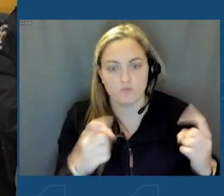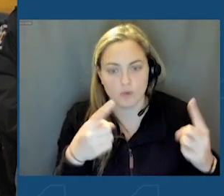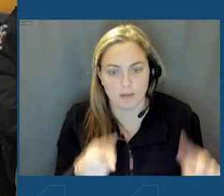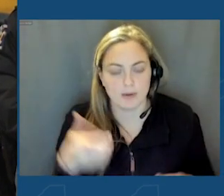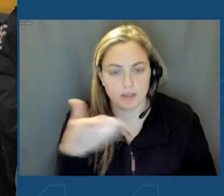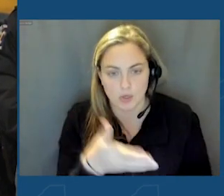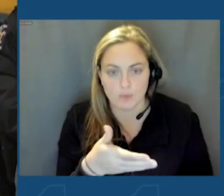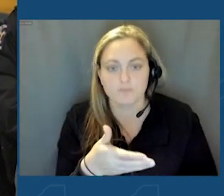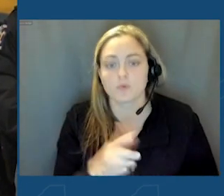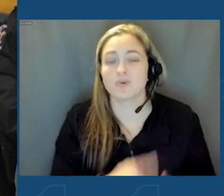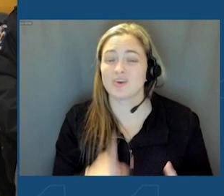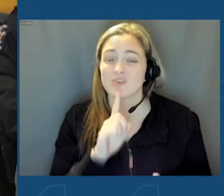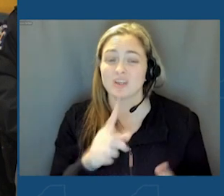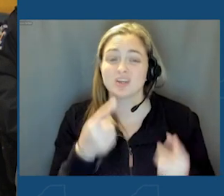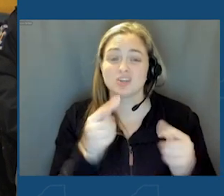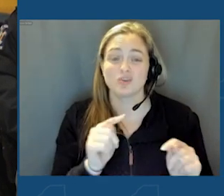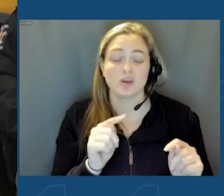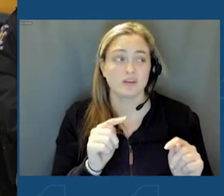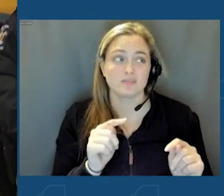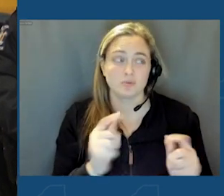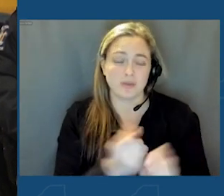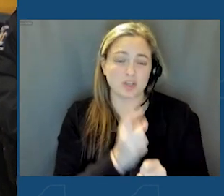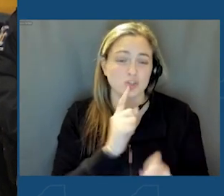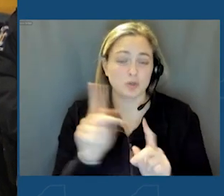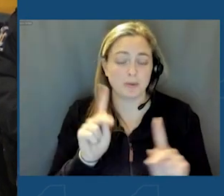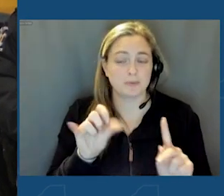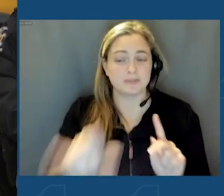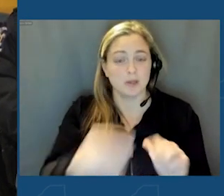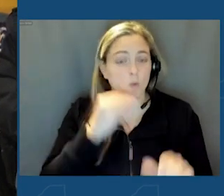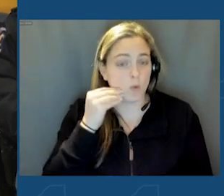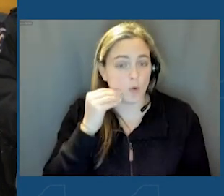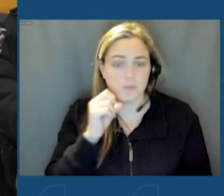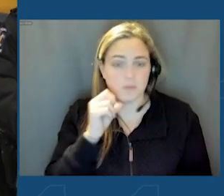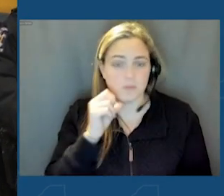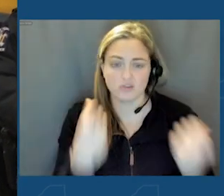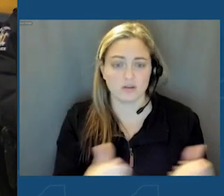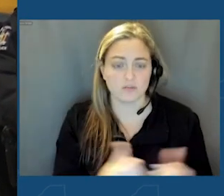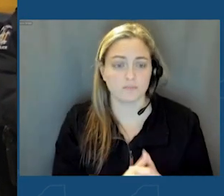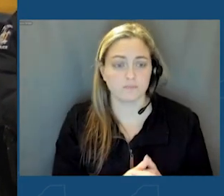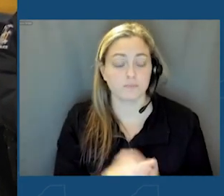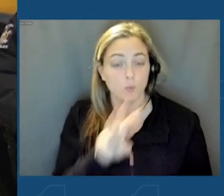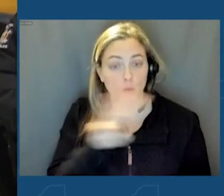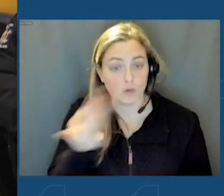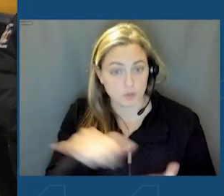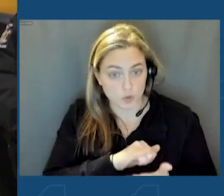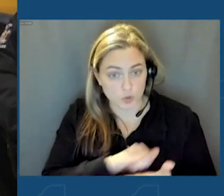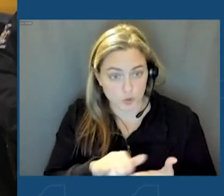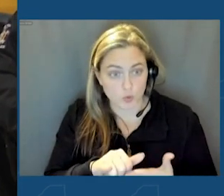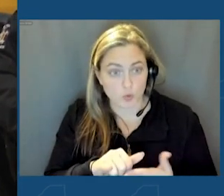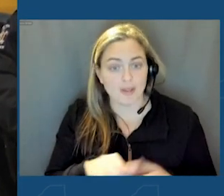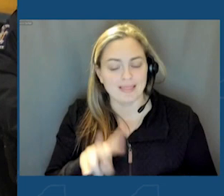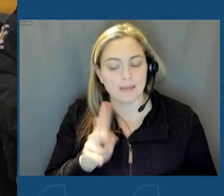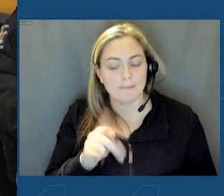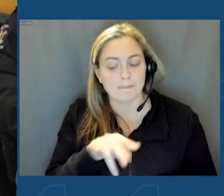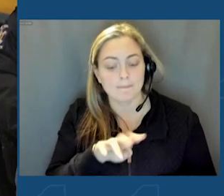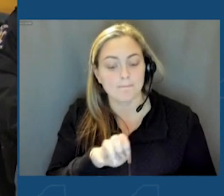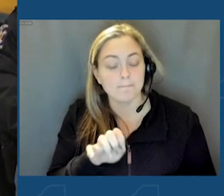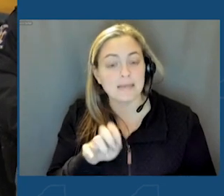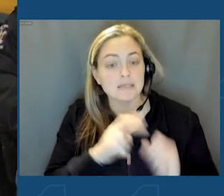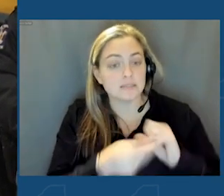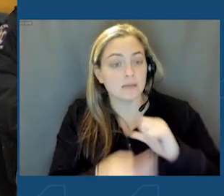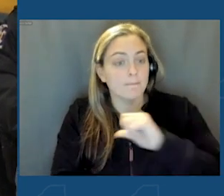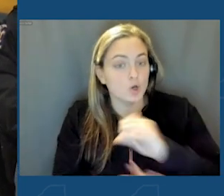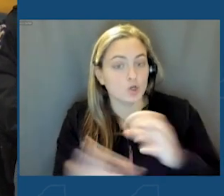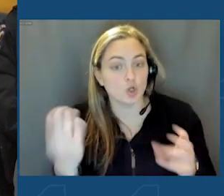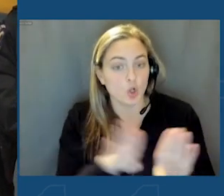but really trying to keep people off the roads for their own safety in Western New York the Peace Bridge is also closed to